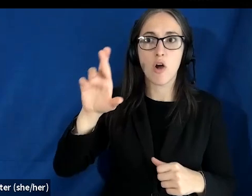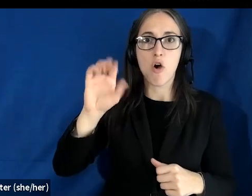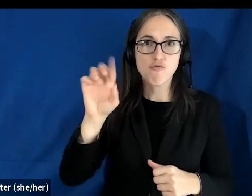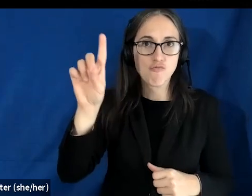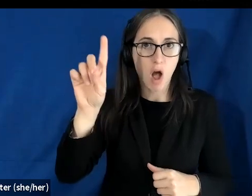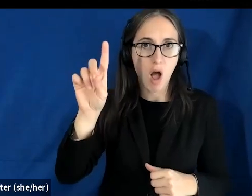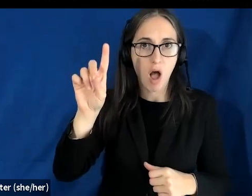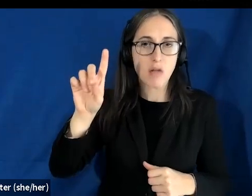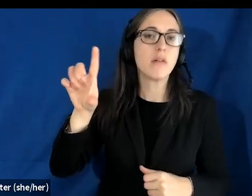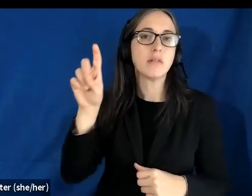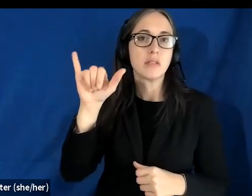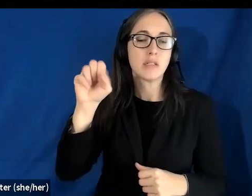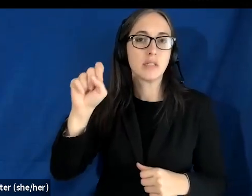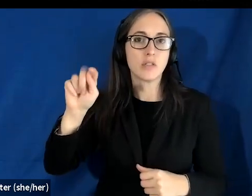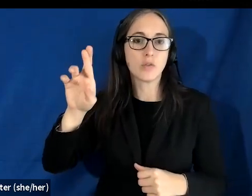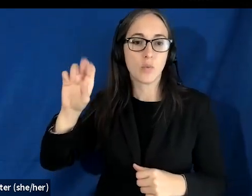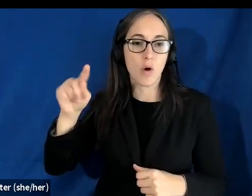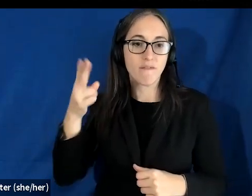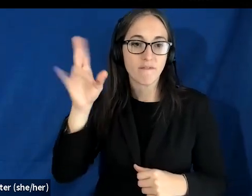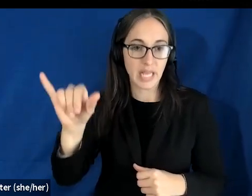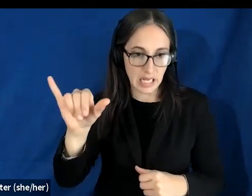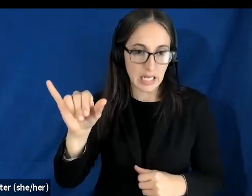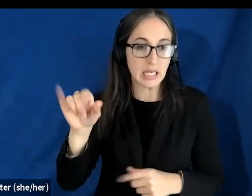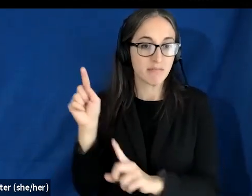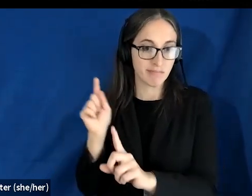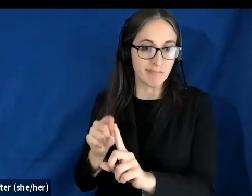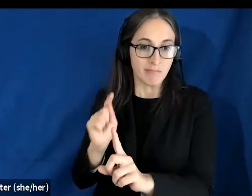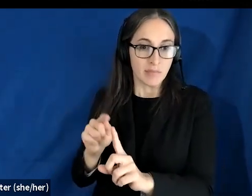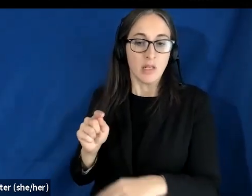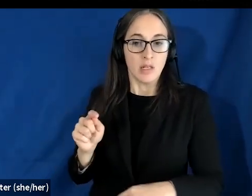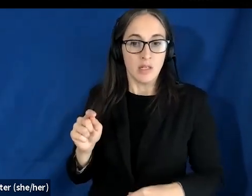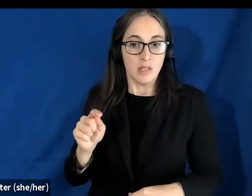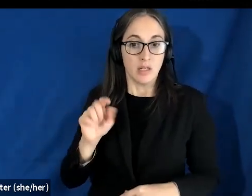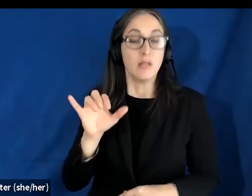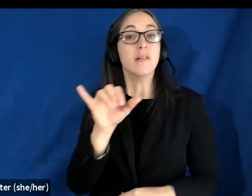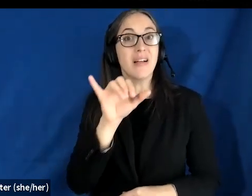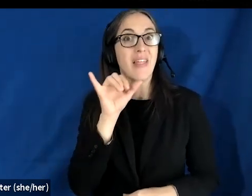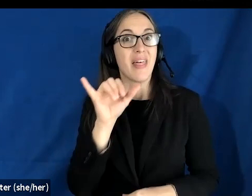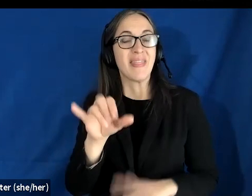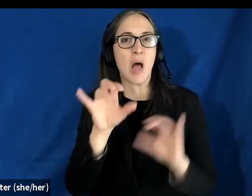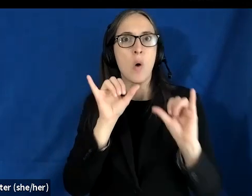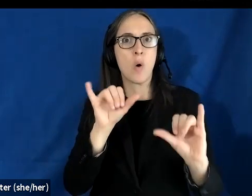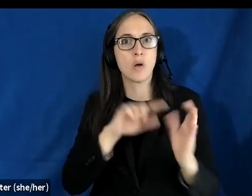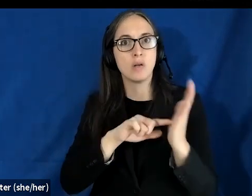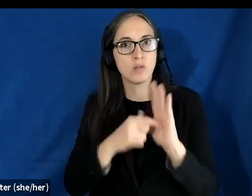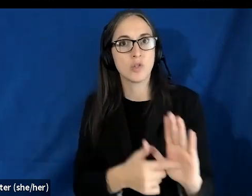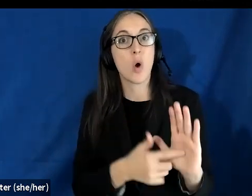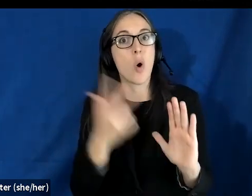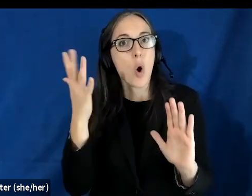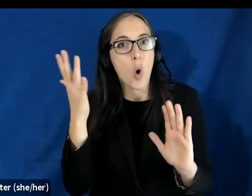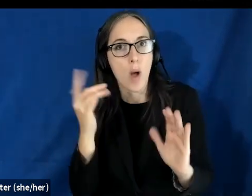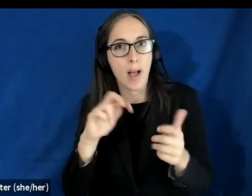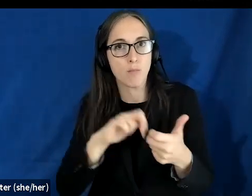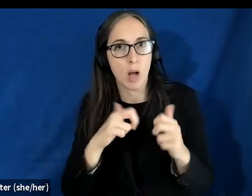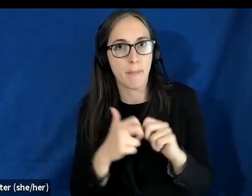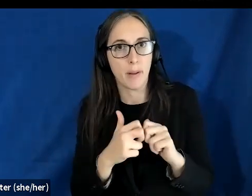cone-rod dystrophy. That revealed why I was having all of these problems. I mean, I literally had